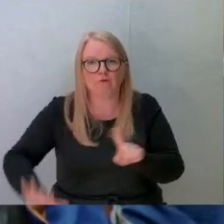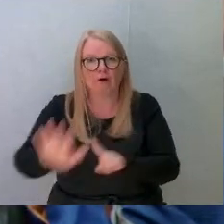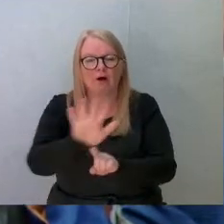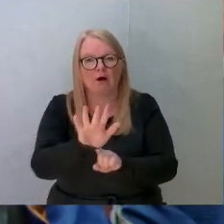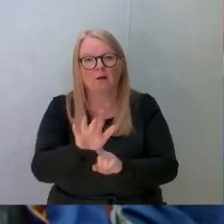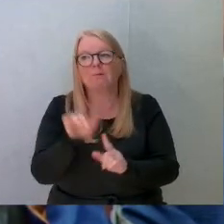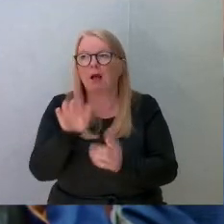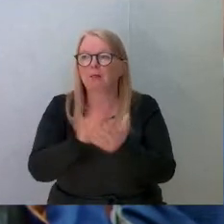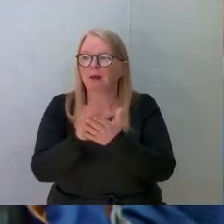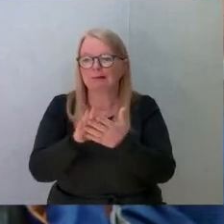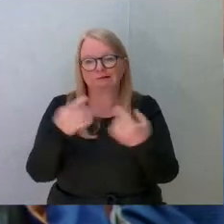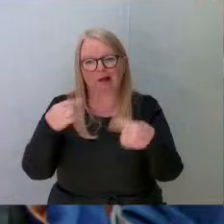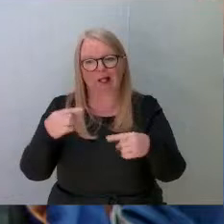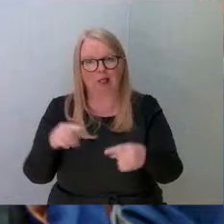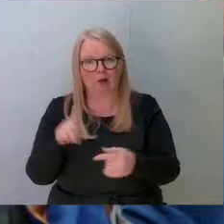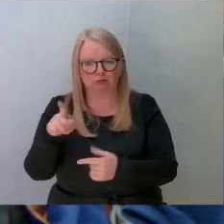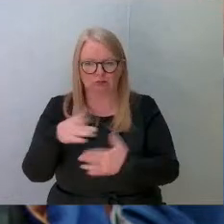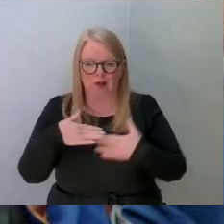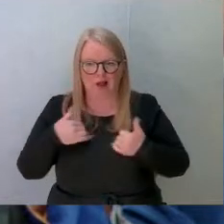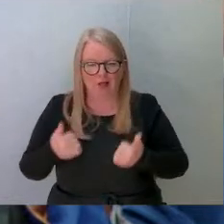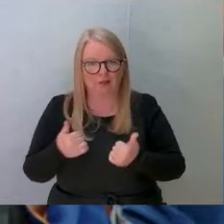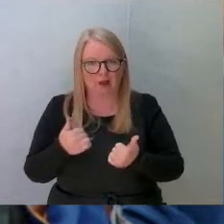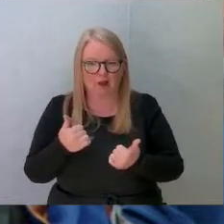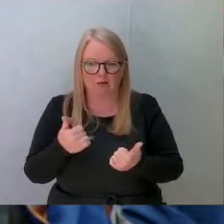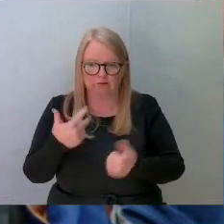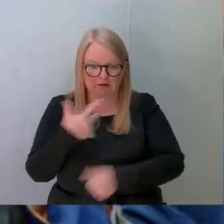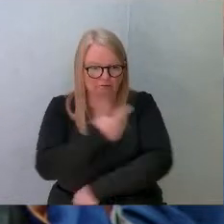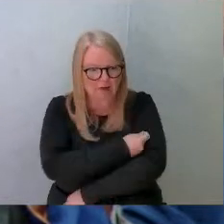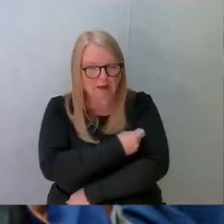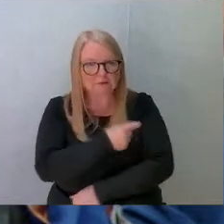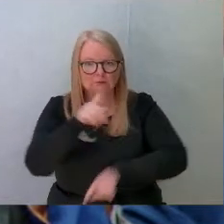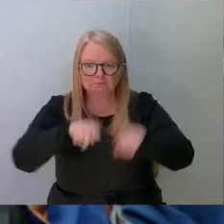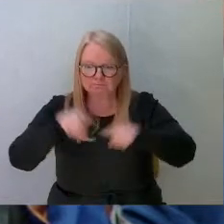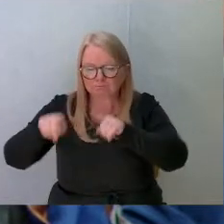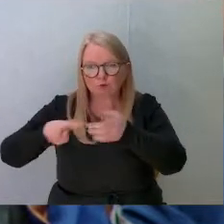allowing healthcare systems and vaccine developers to plan accordingly.